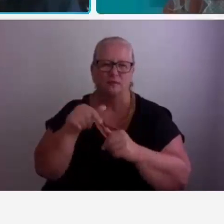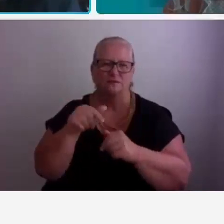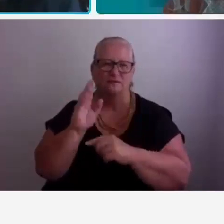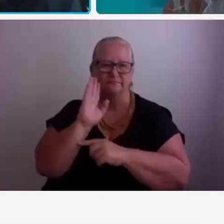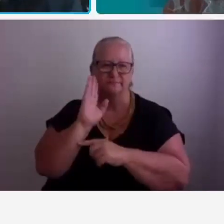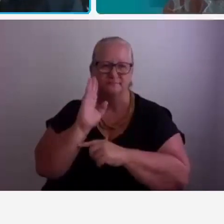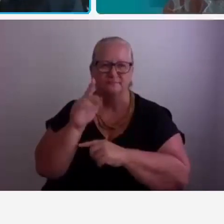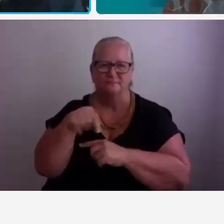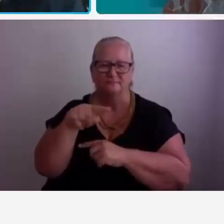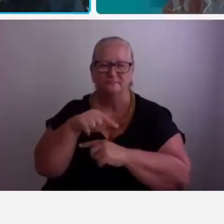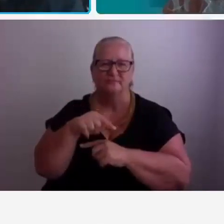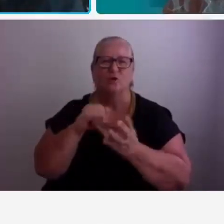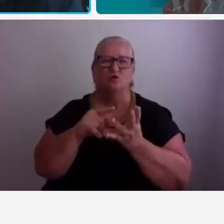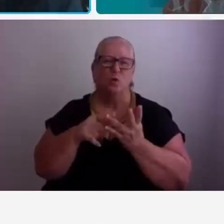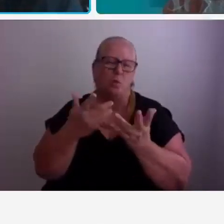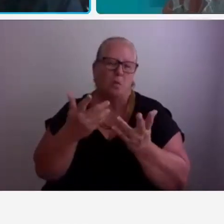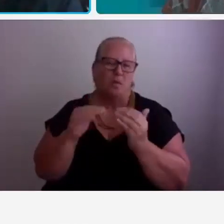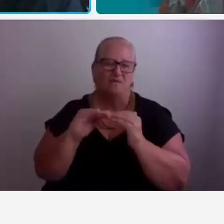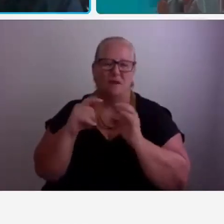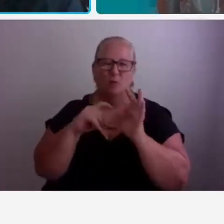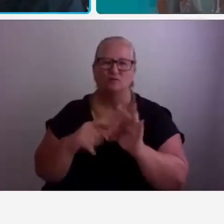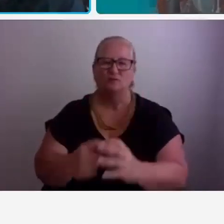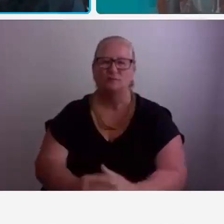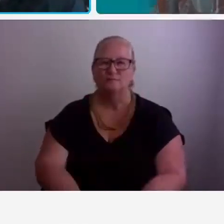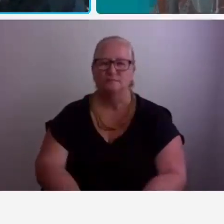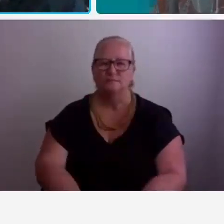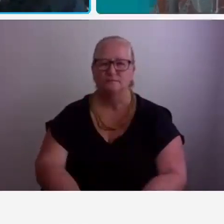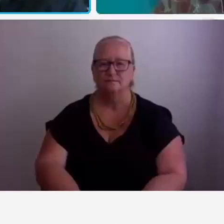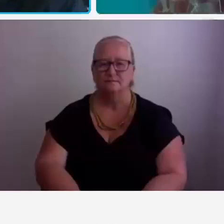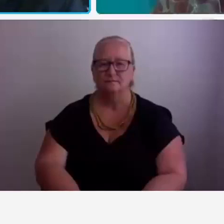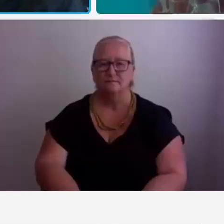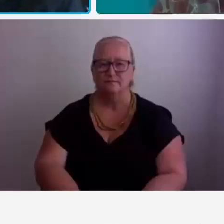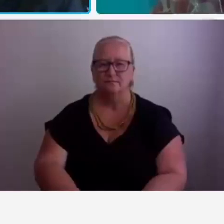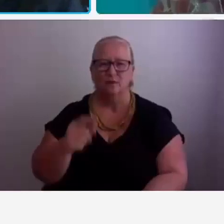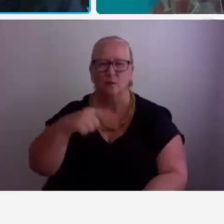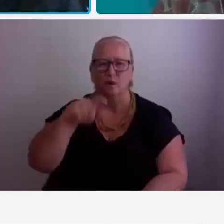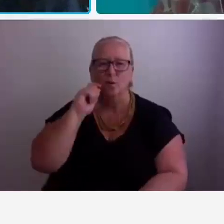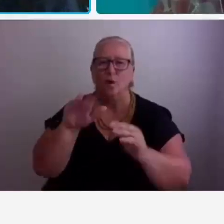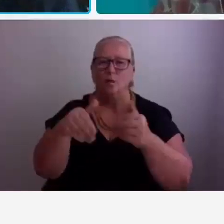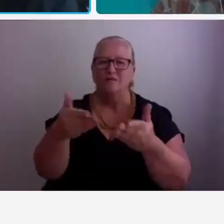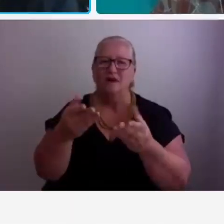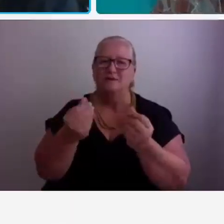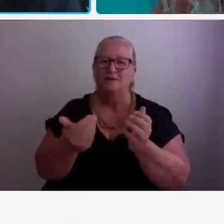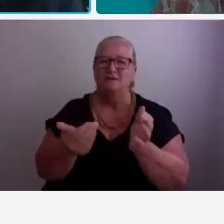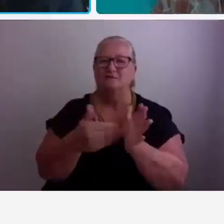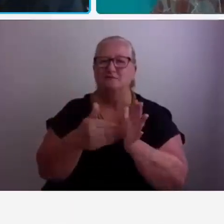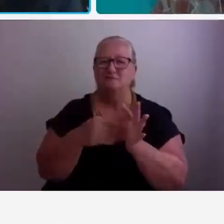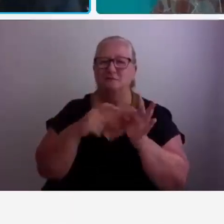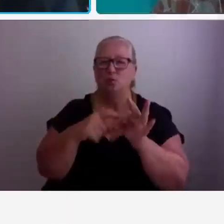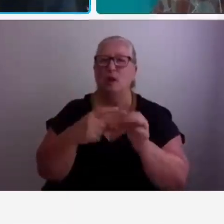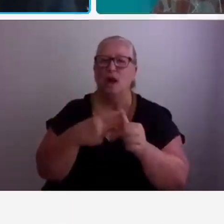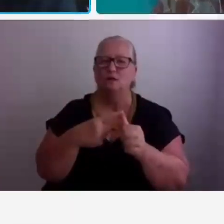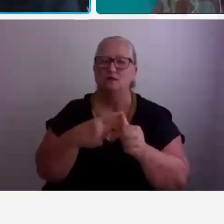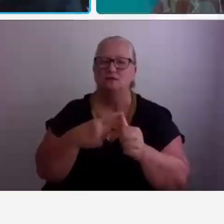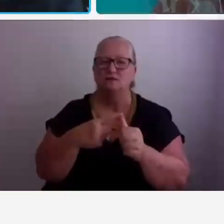think, they're all fair questions. And we'll provide some additional Q&As, I think, coming out